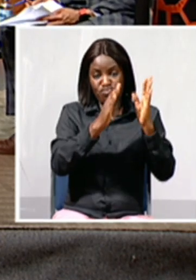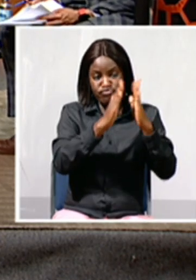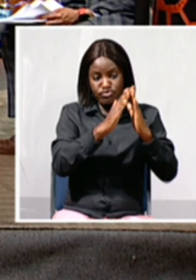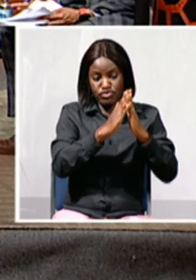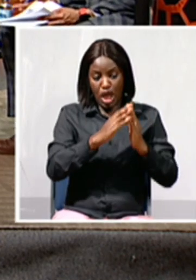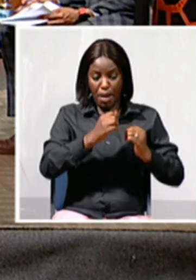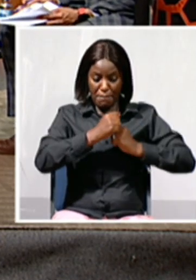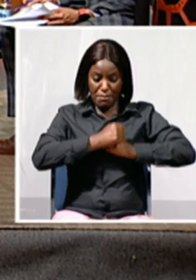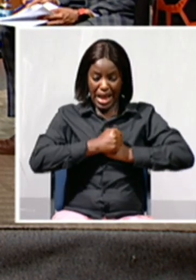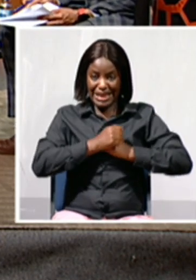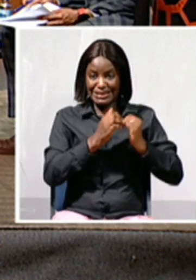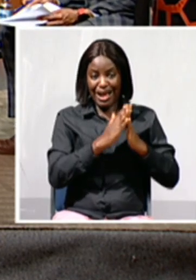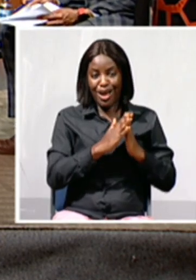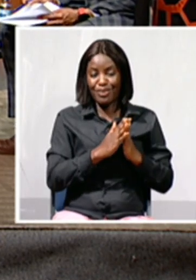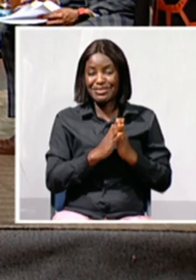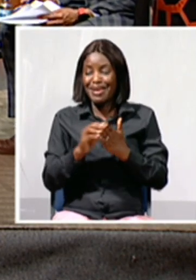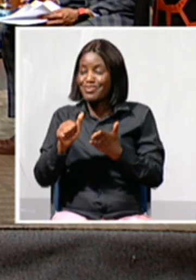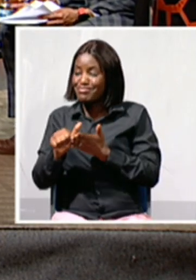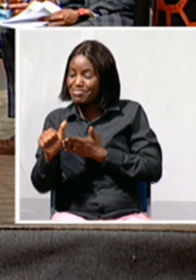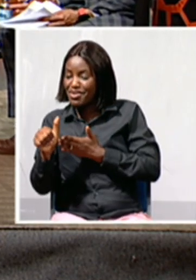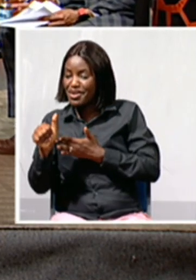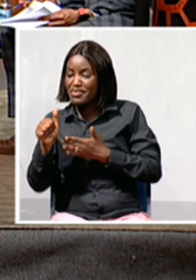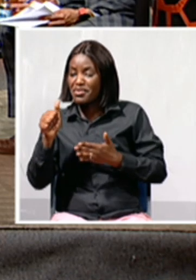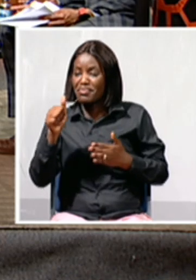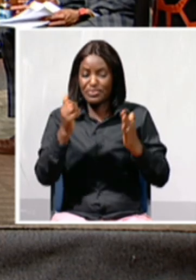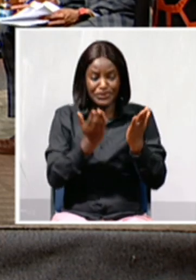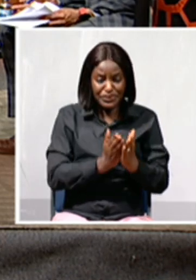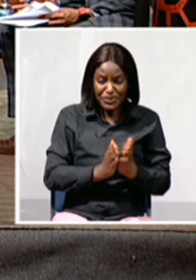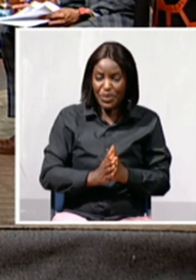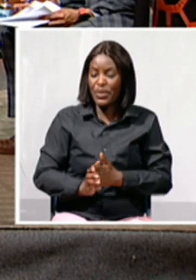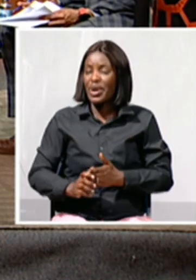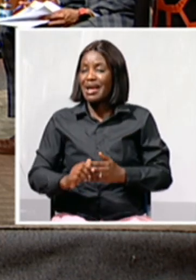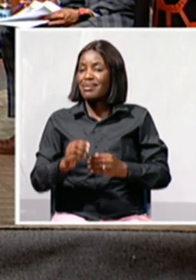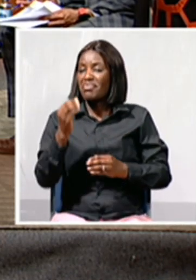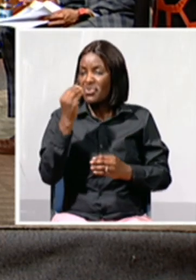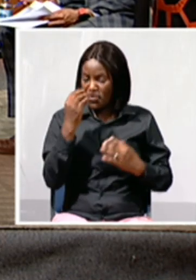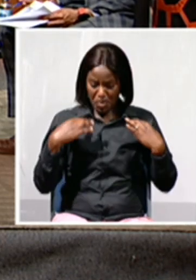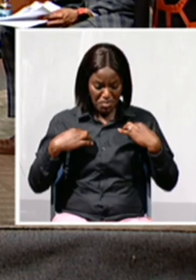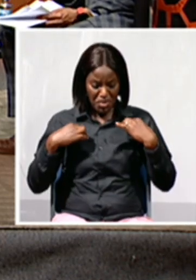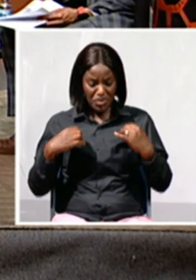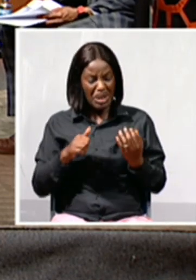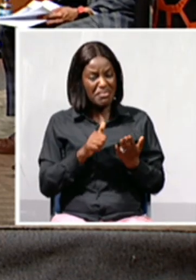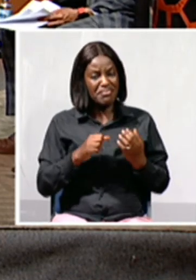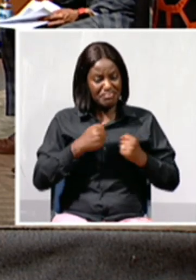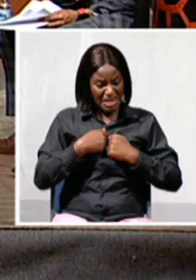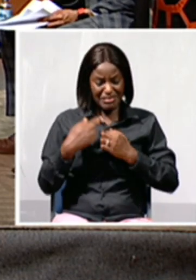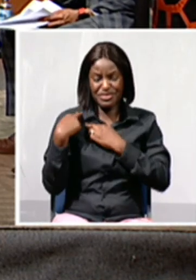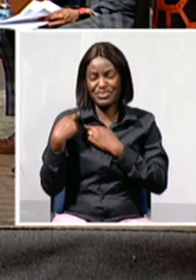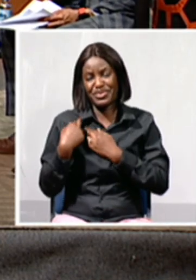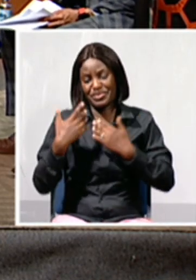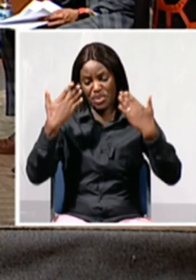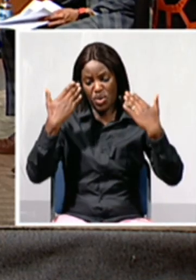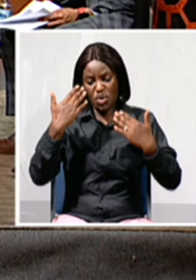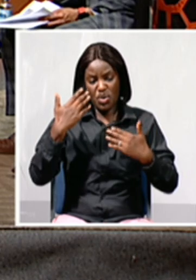transport. I have a carefree life. Why should I vote? I would want to know. because what it seems that you guys are talking about is